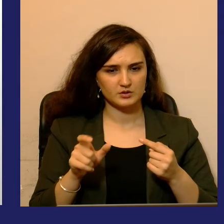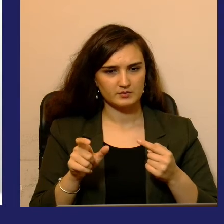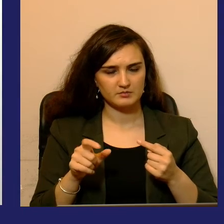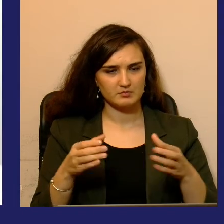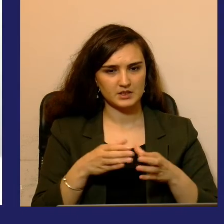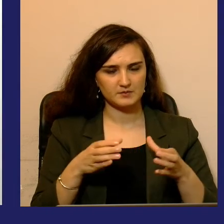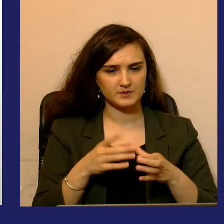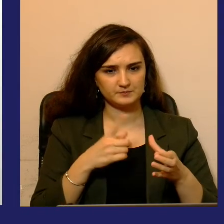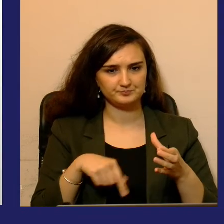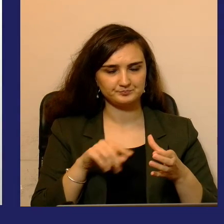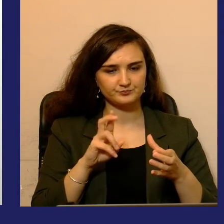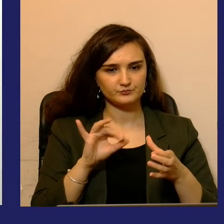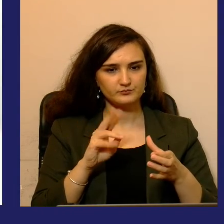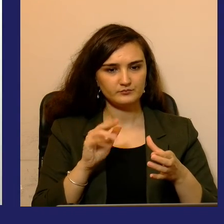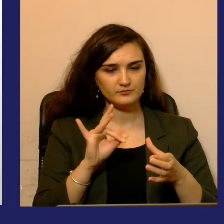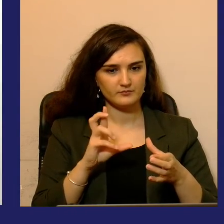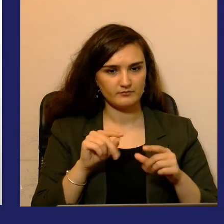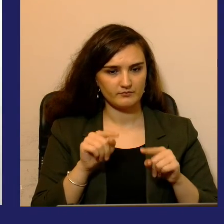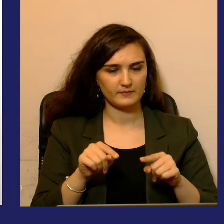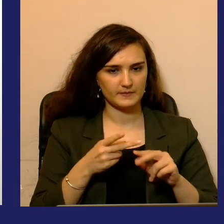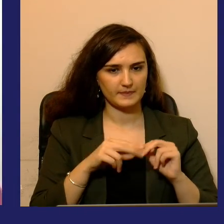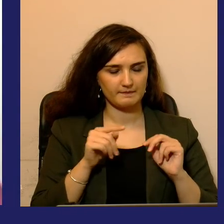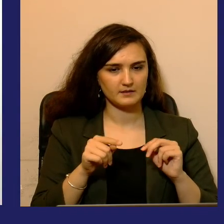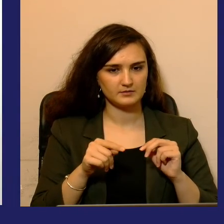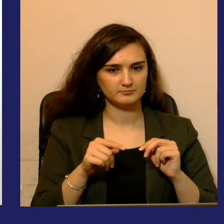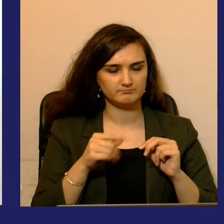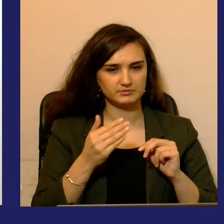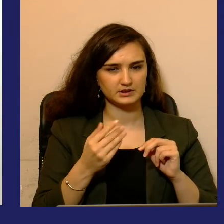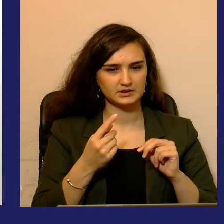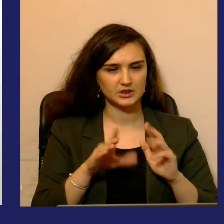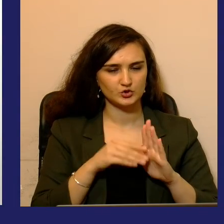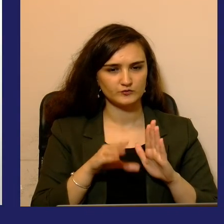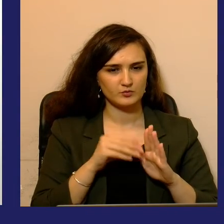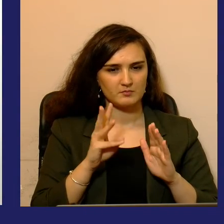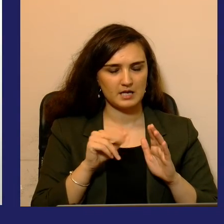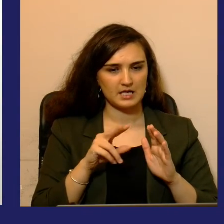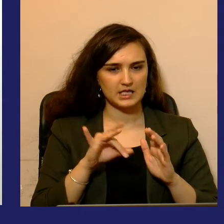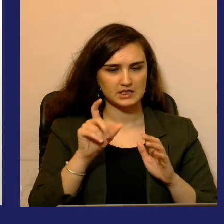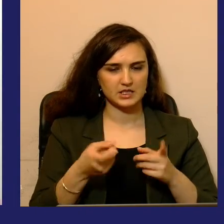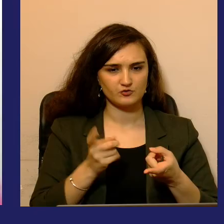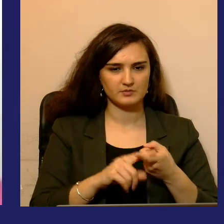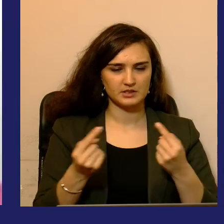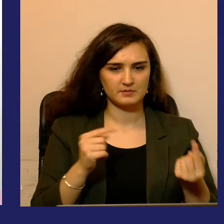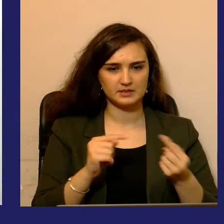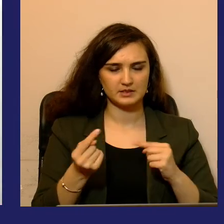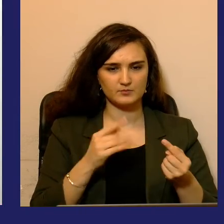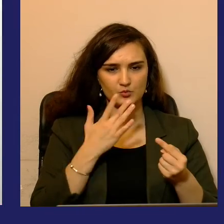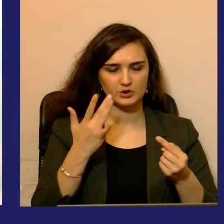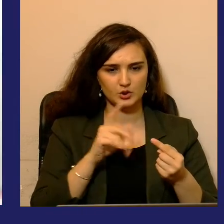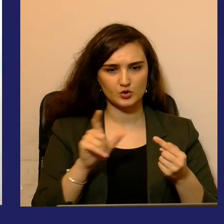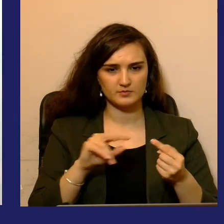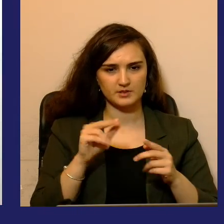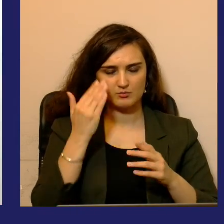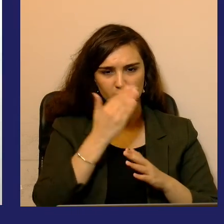of bring voters and the politicians together, and the residents of especially poorer areas. That